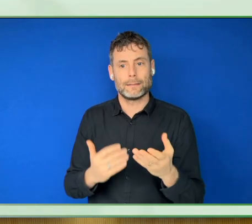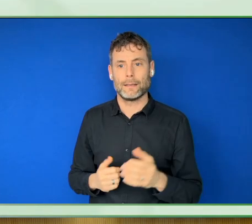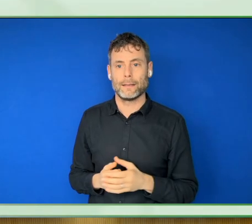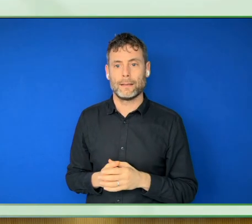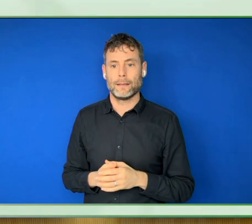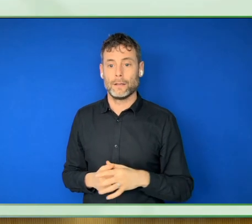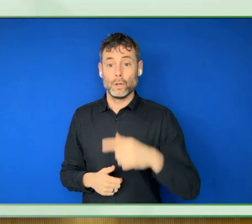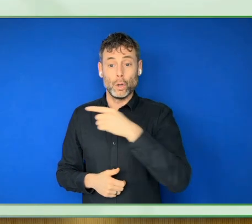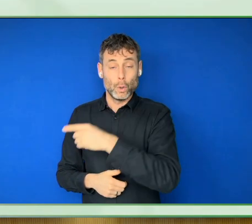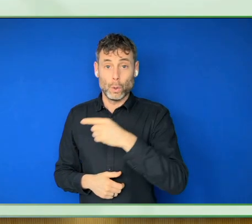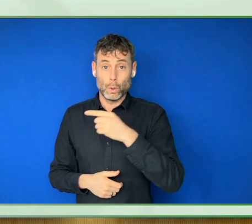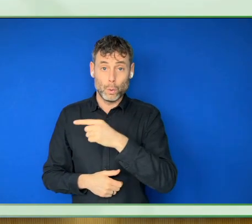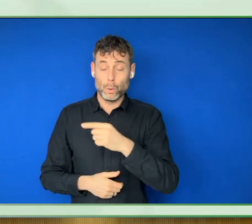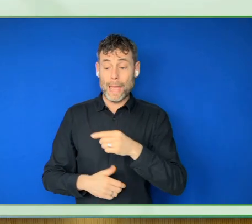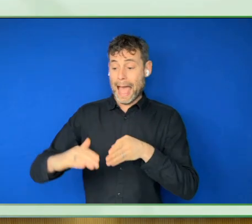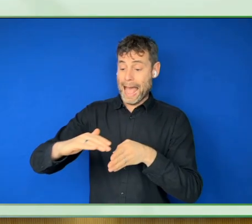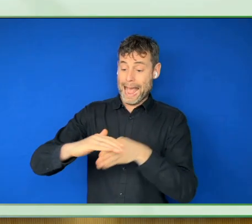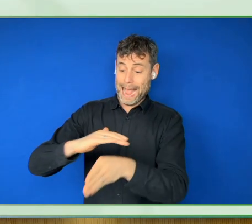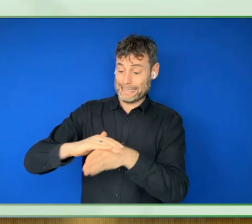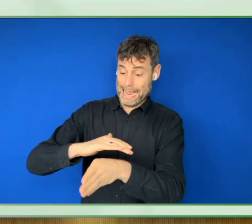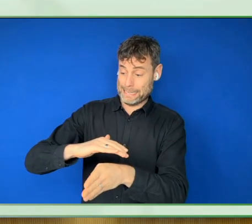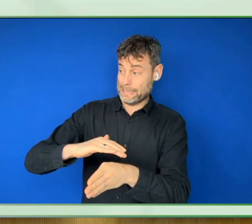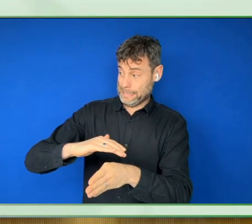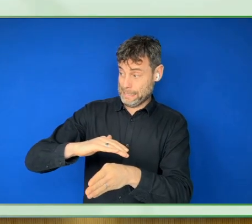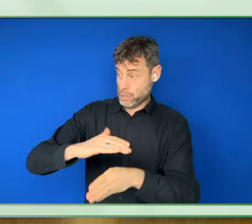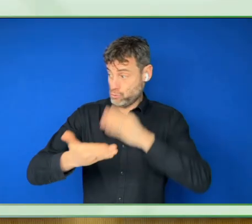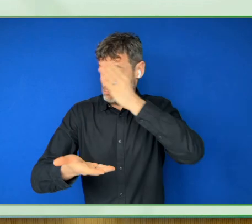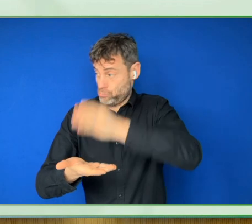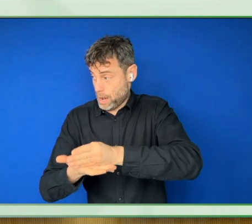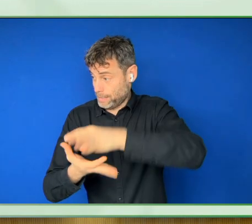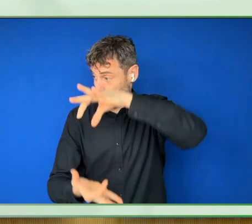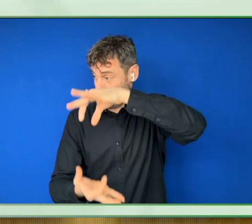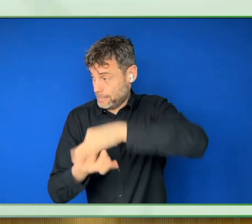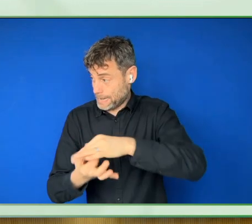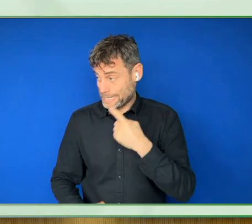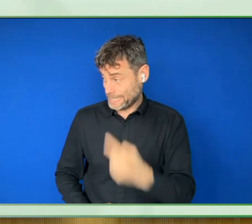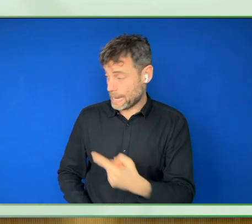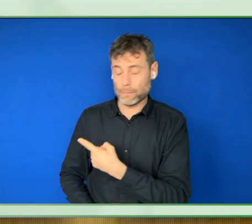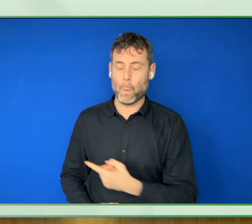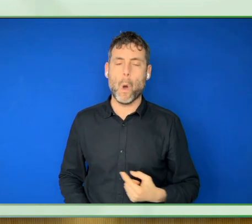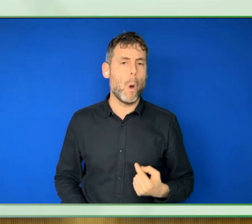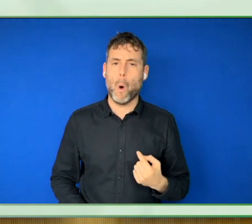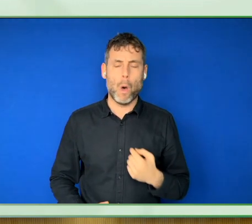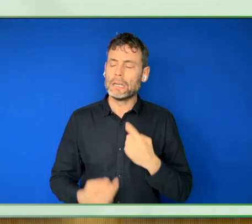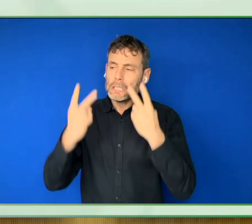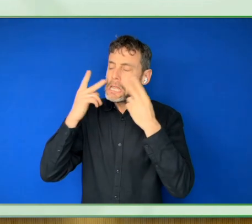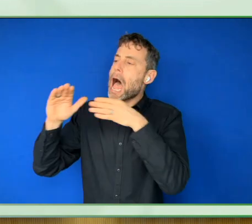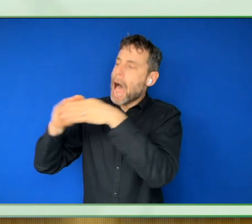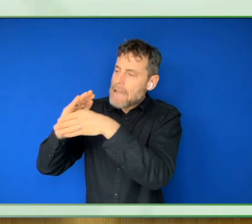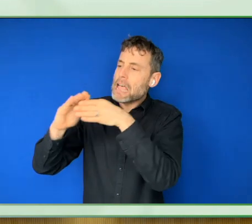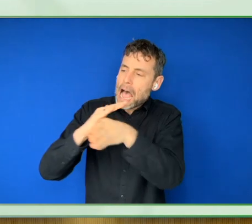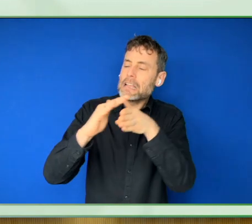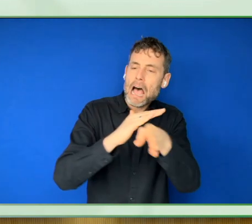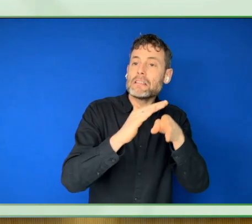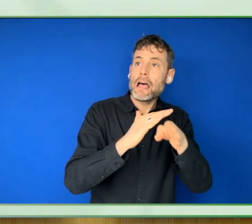Not once do I hear people mention rights. More often than not, when I talk with someone when they're just getting started is, well, what is